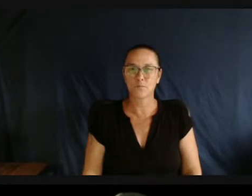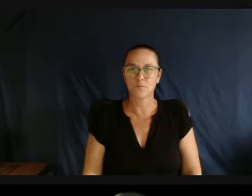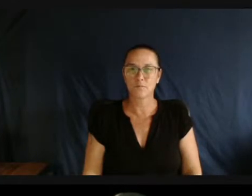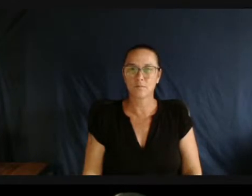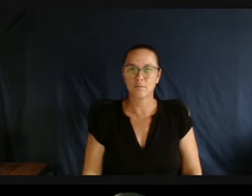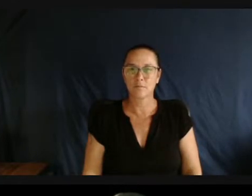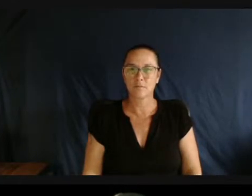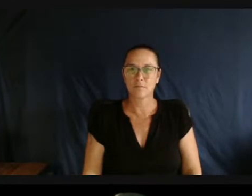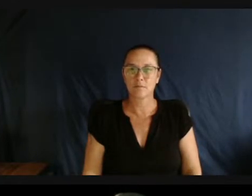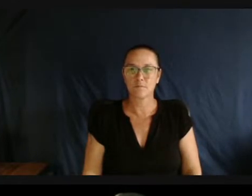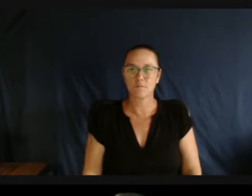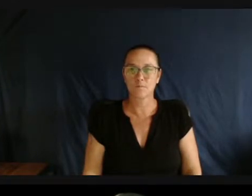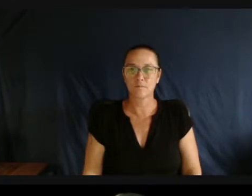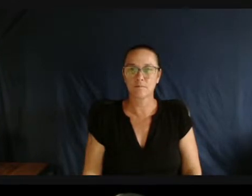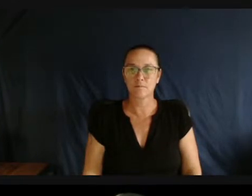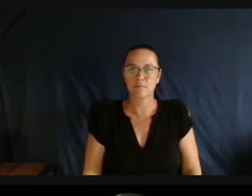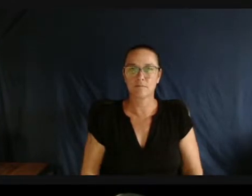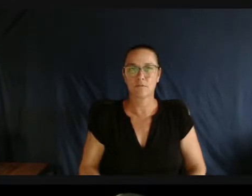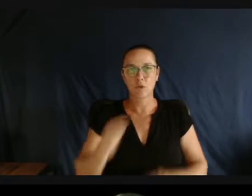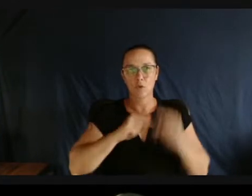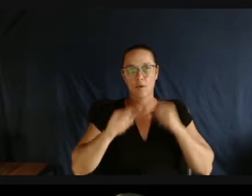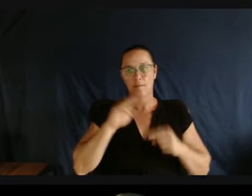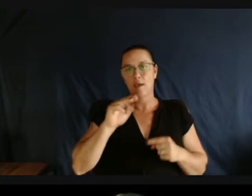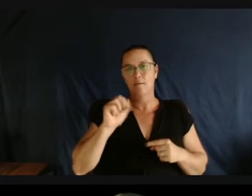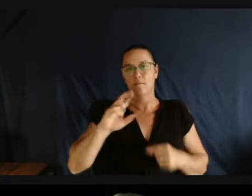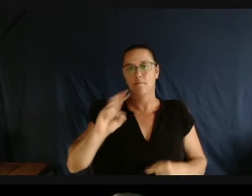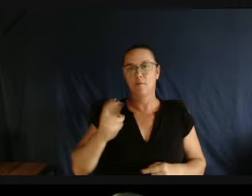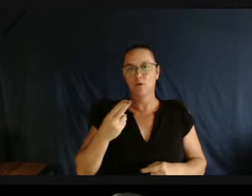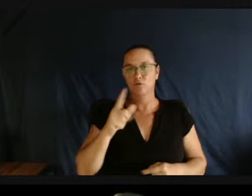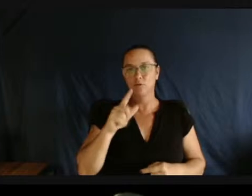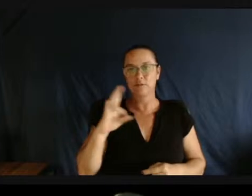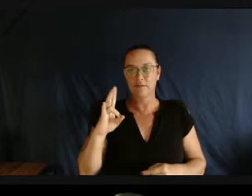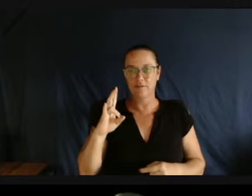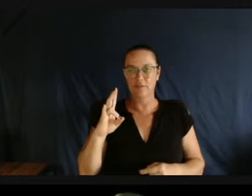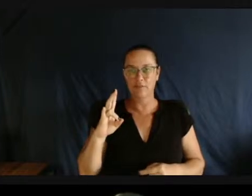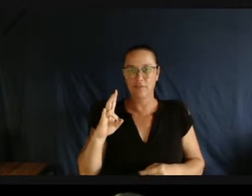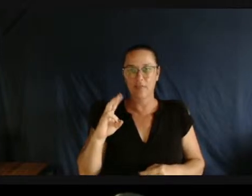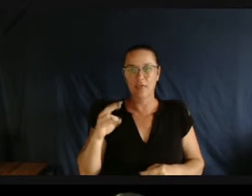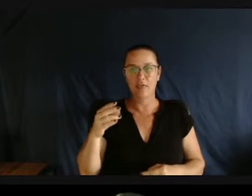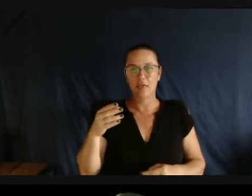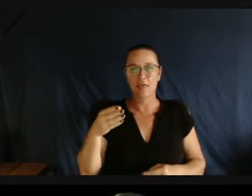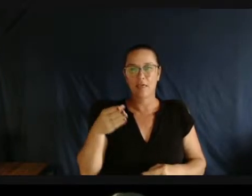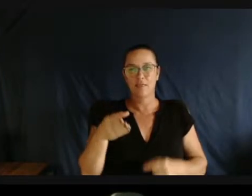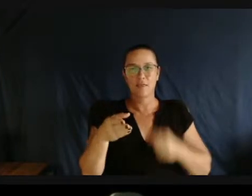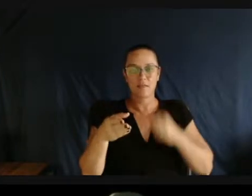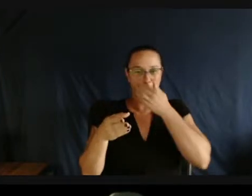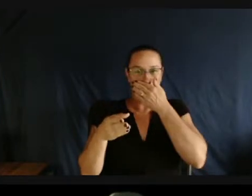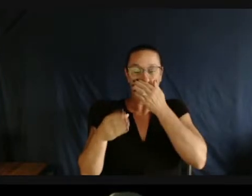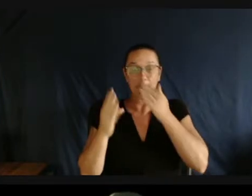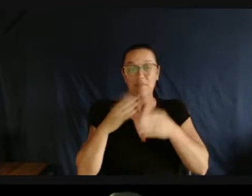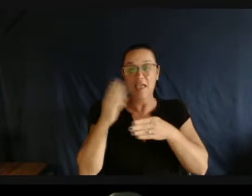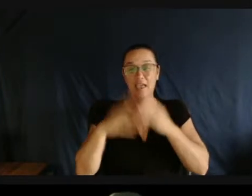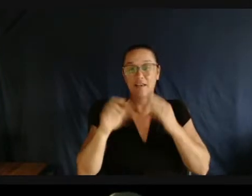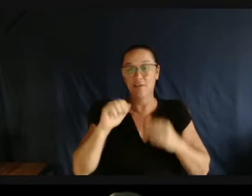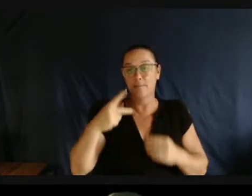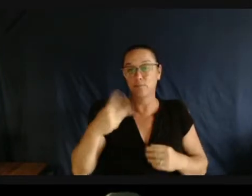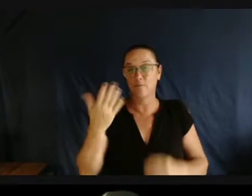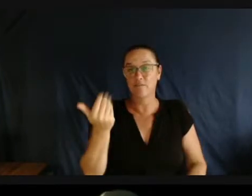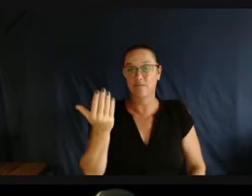Right, so going back in time, March 27th, there's a view of, at this point, the end of the episode